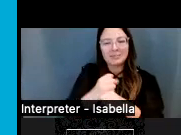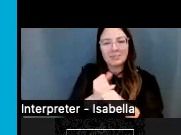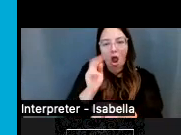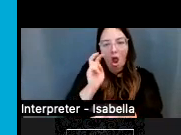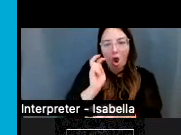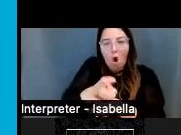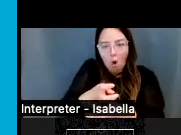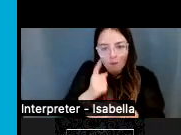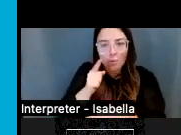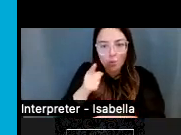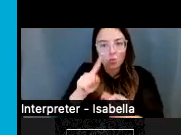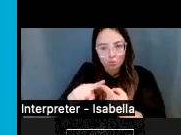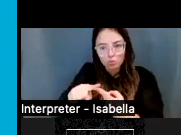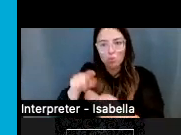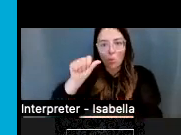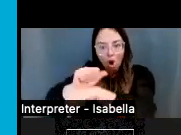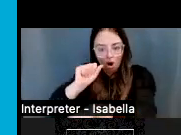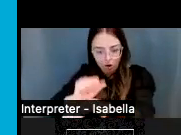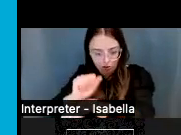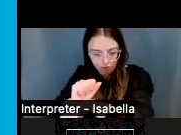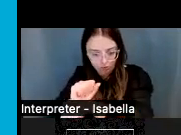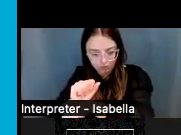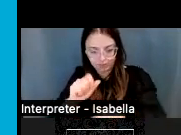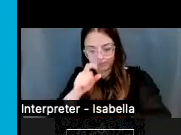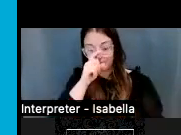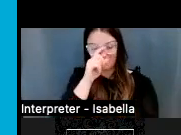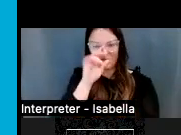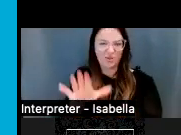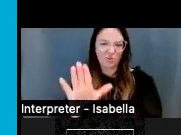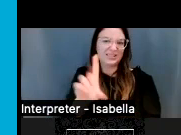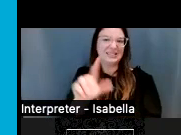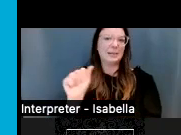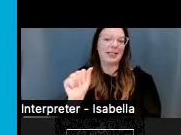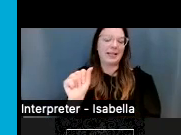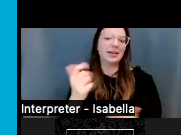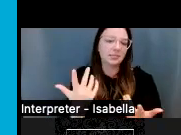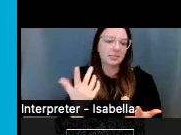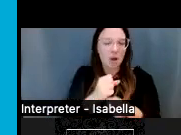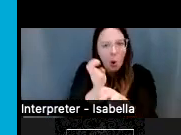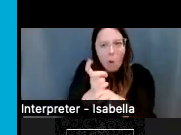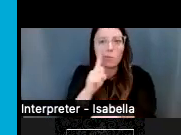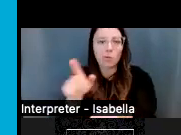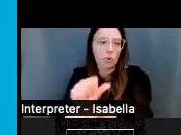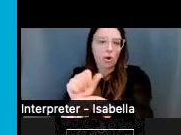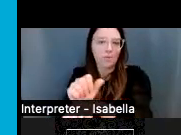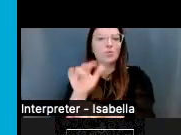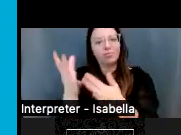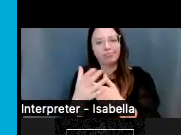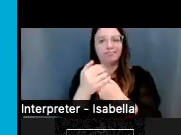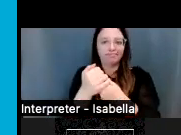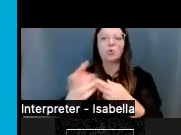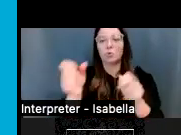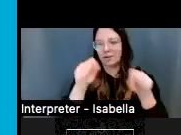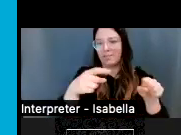to work and your disability making it challenging to work and thereby needing DRS vocational services to aid with